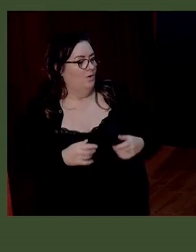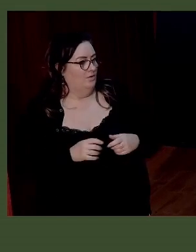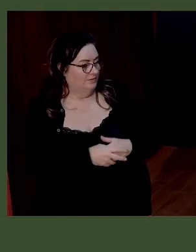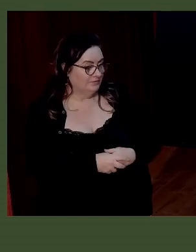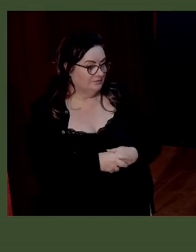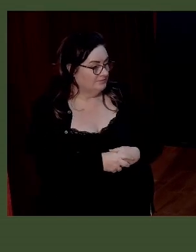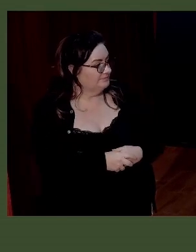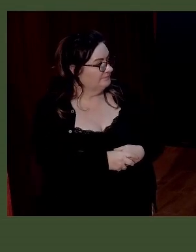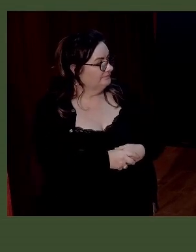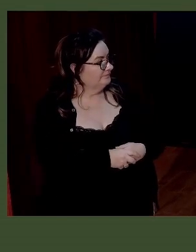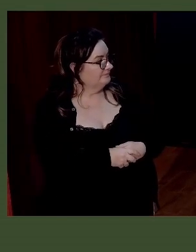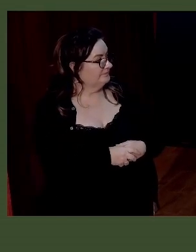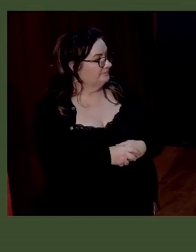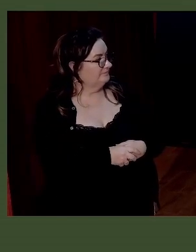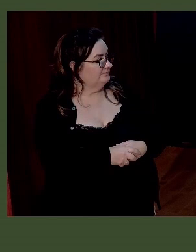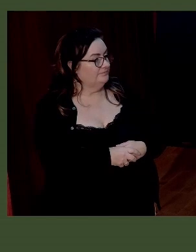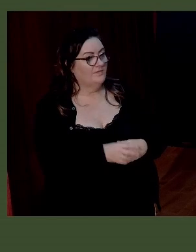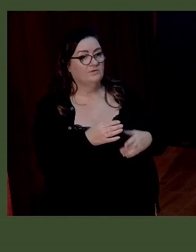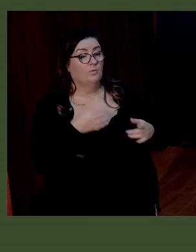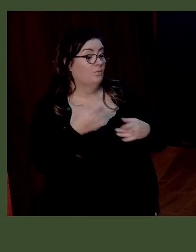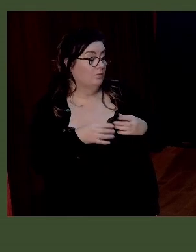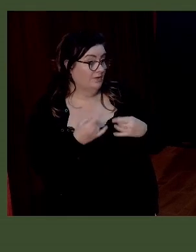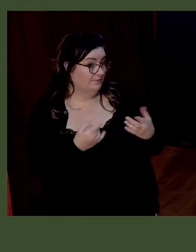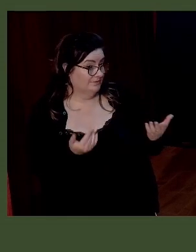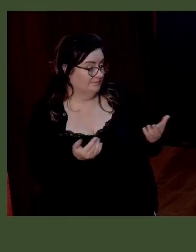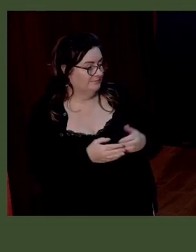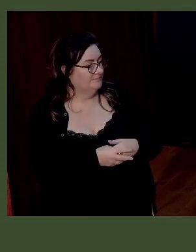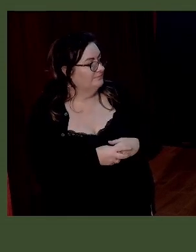how things were going. What was done?